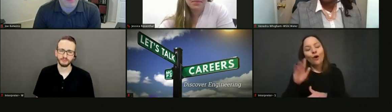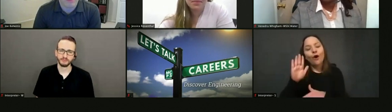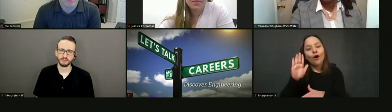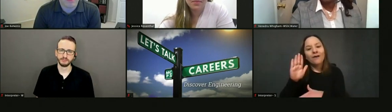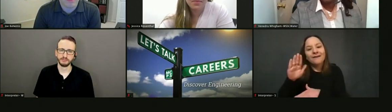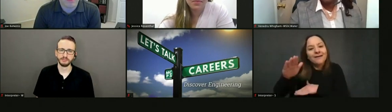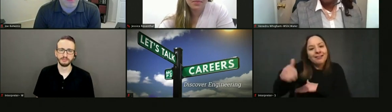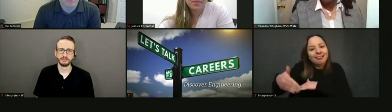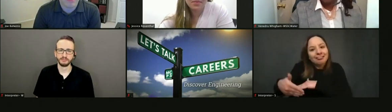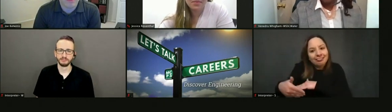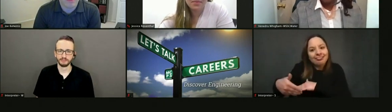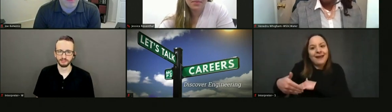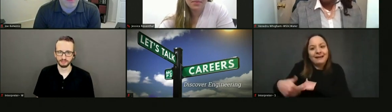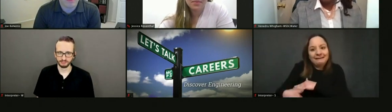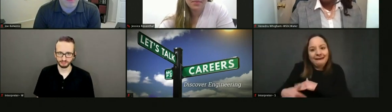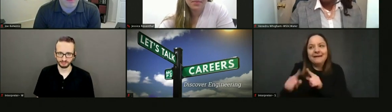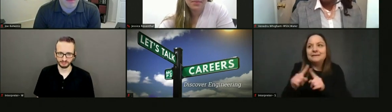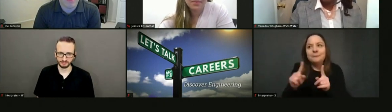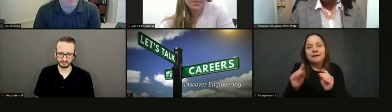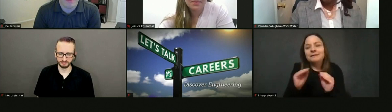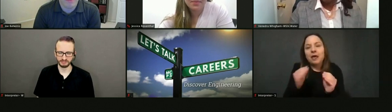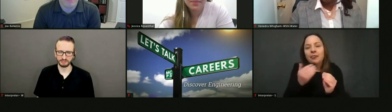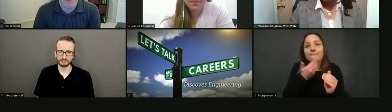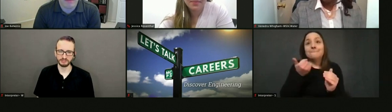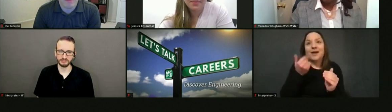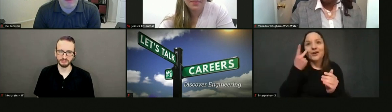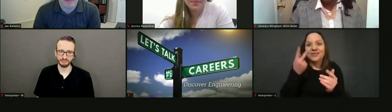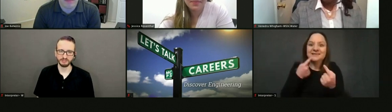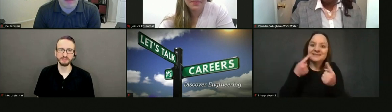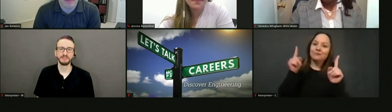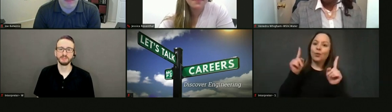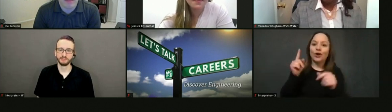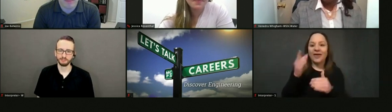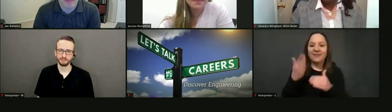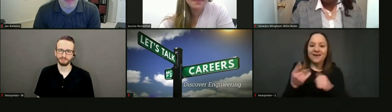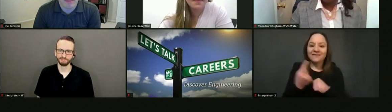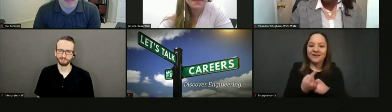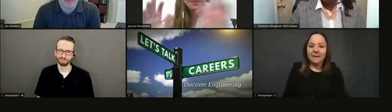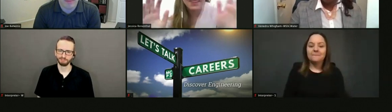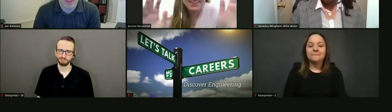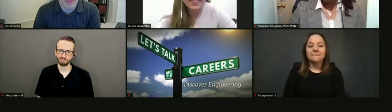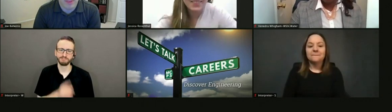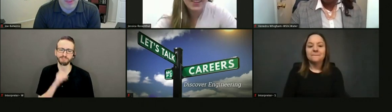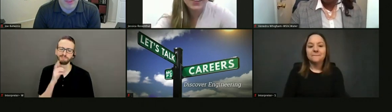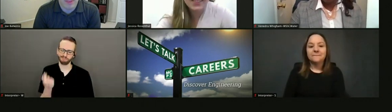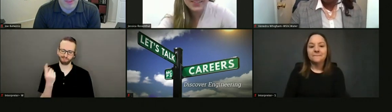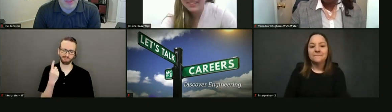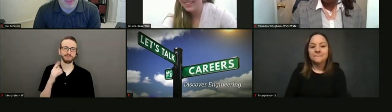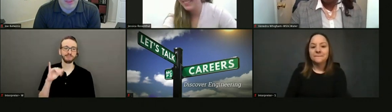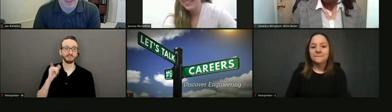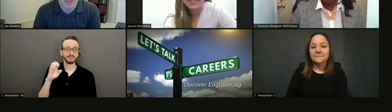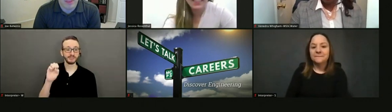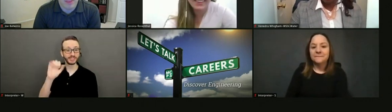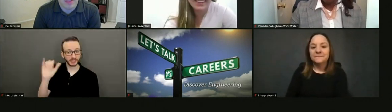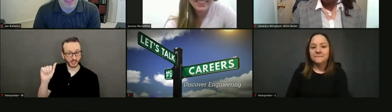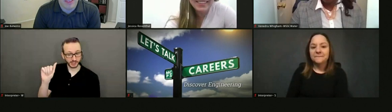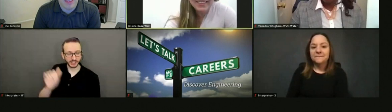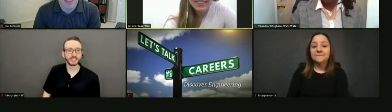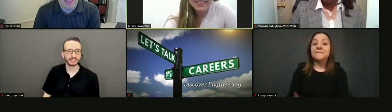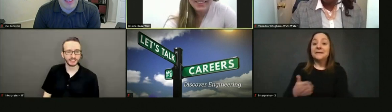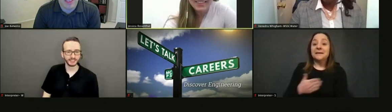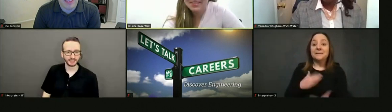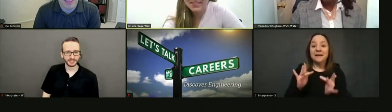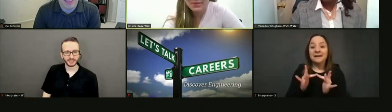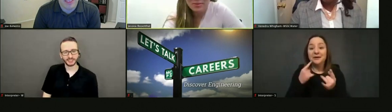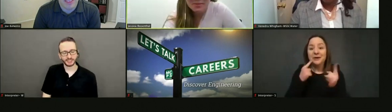better than seeing something work at the end of the day. For sure. And Jessica? Yeah, my internet works. Sorry about that,